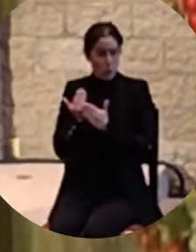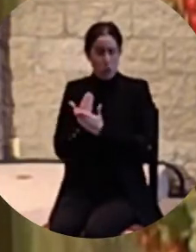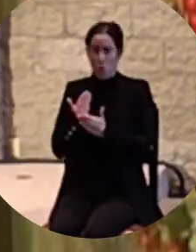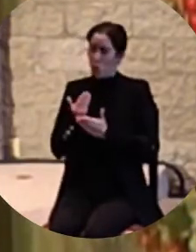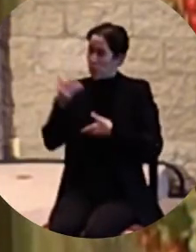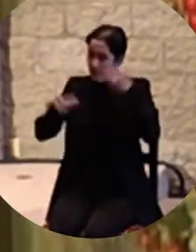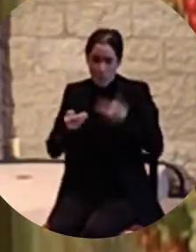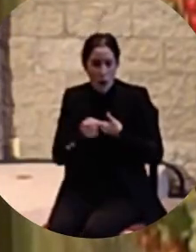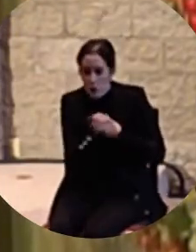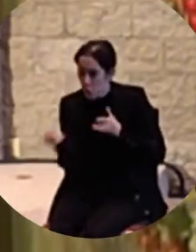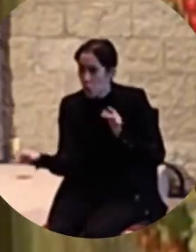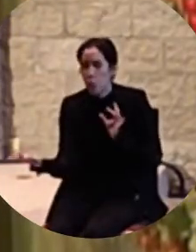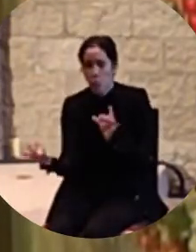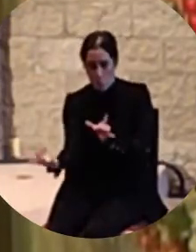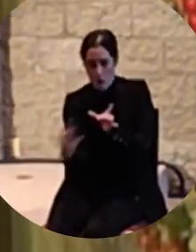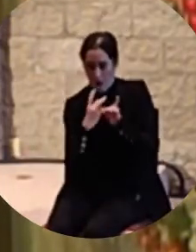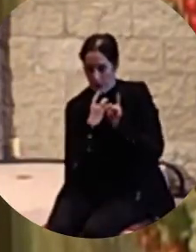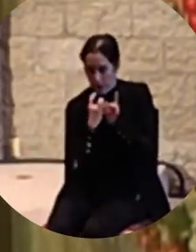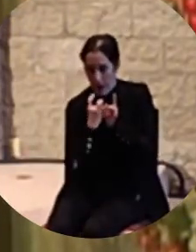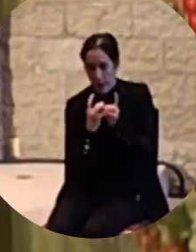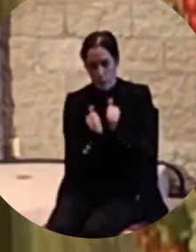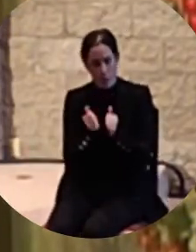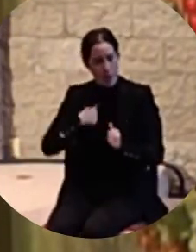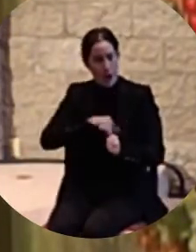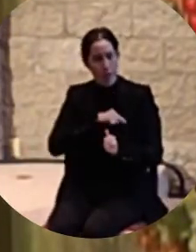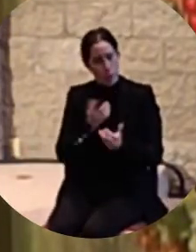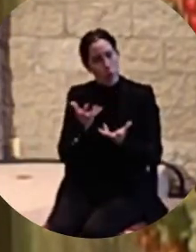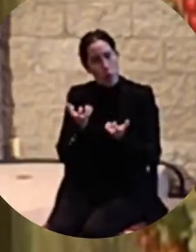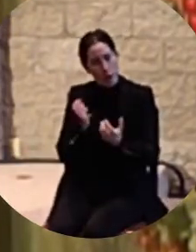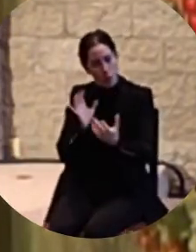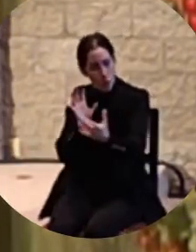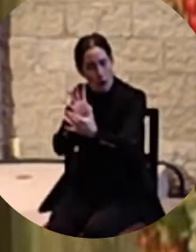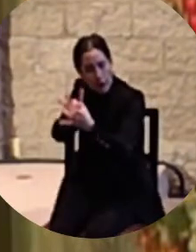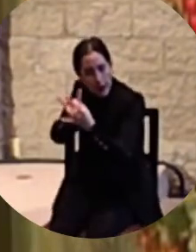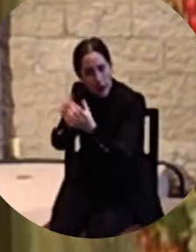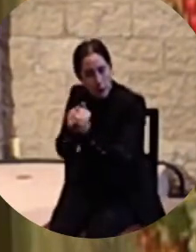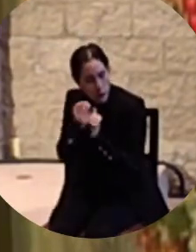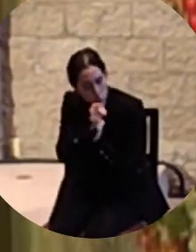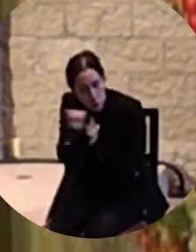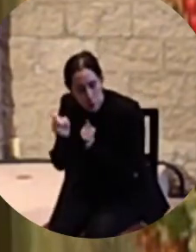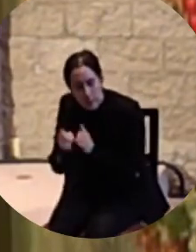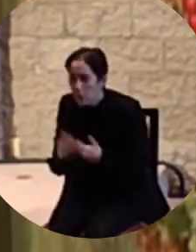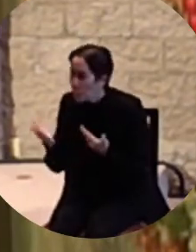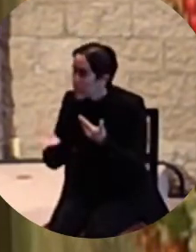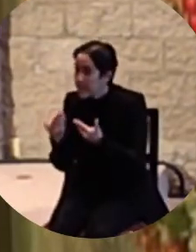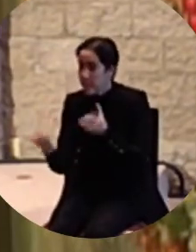want to connect with you. You can do that easily just by texting